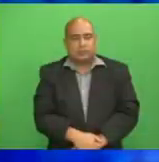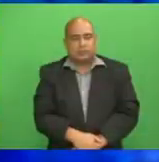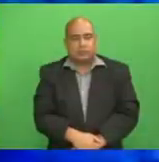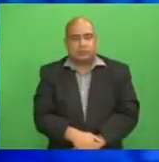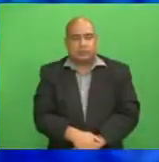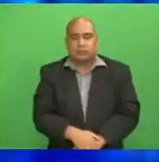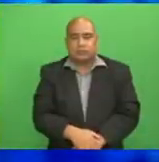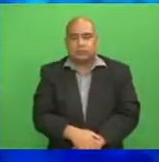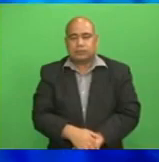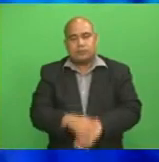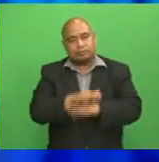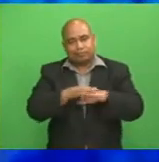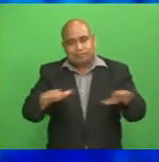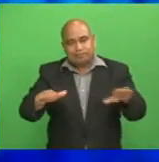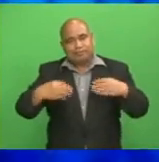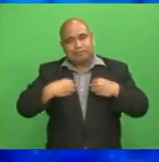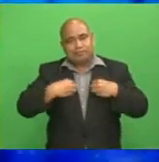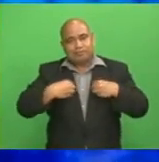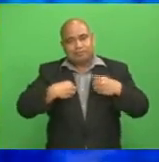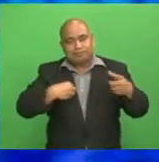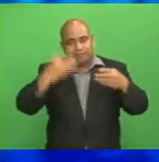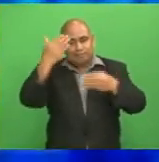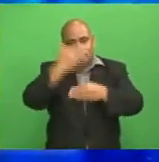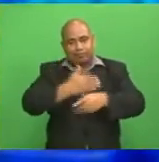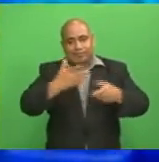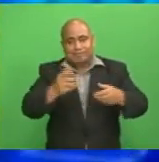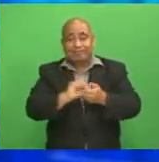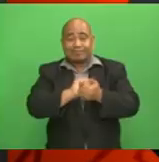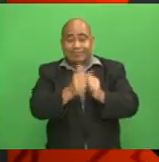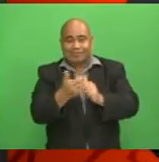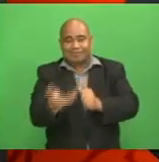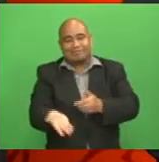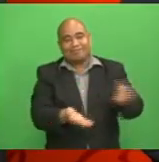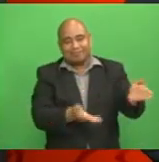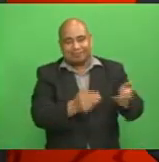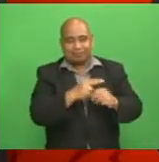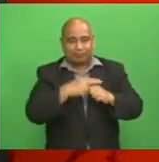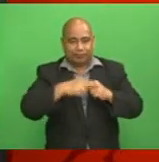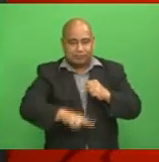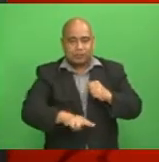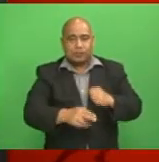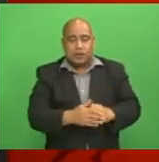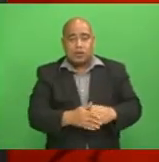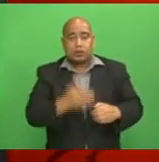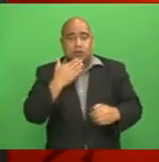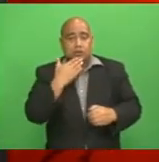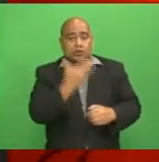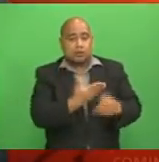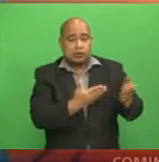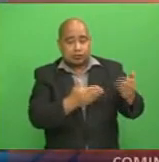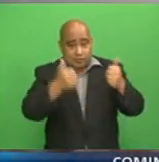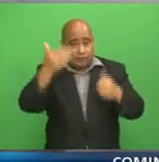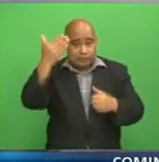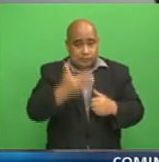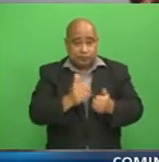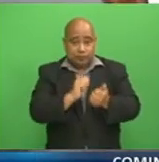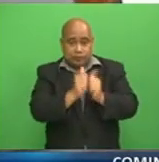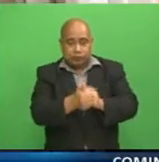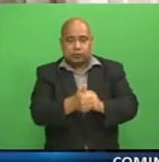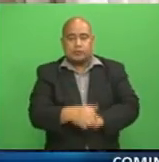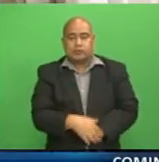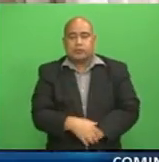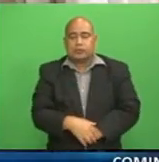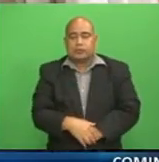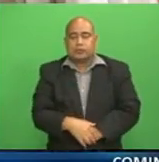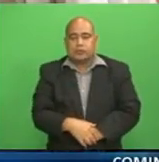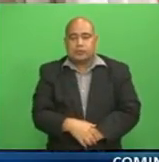That's it from Business Tonight. We now join Jamie with the latest in sports. Thank you, Whitney, and good evening. In Sports Tonight, cameras yet